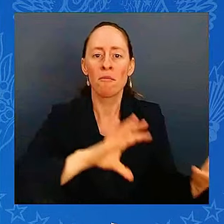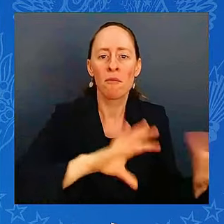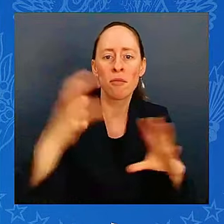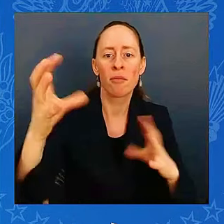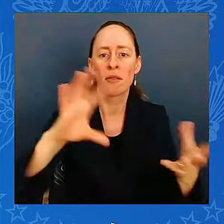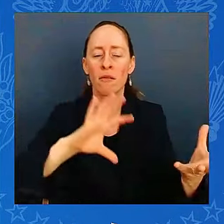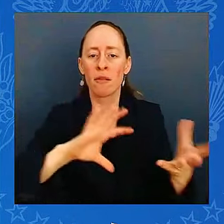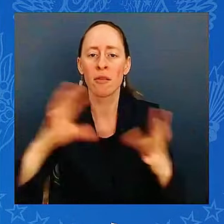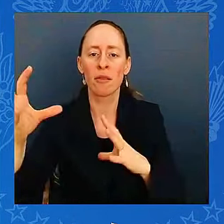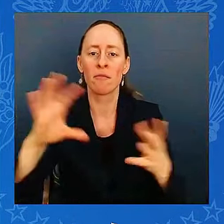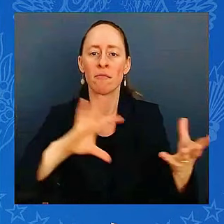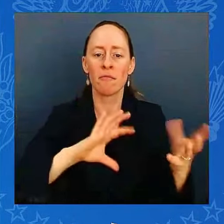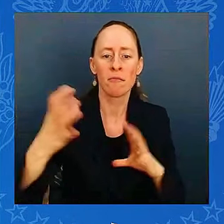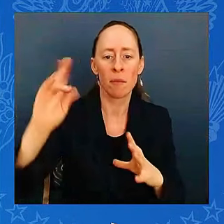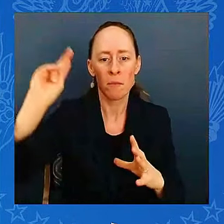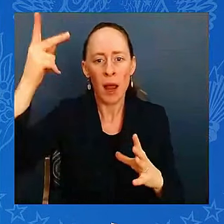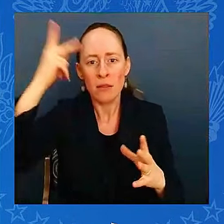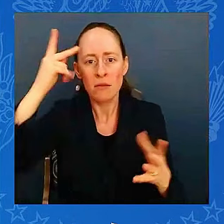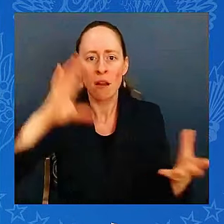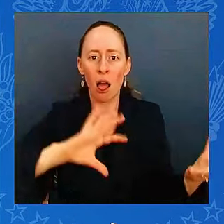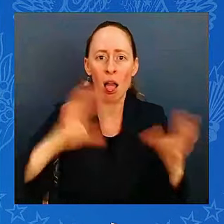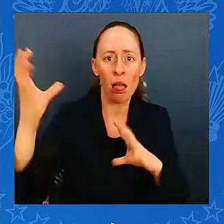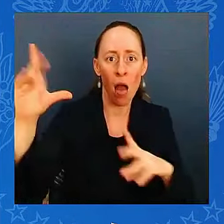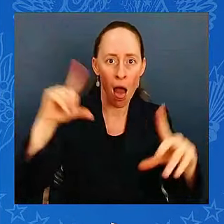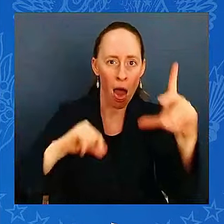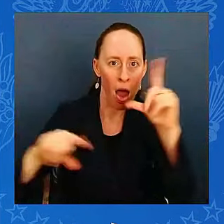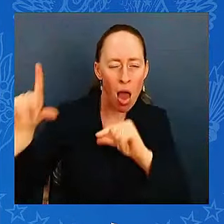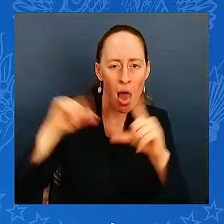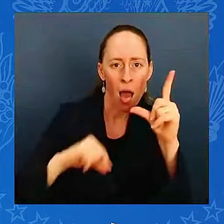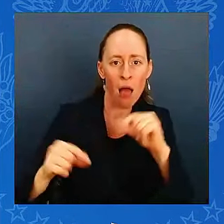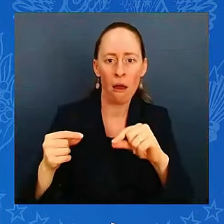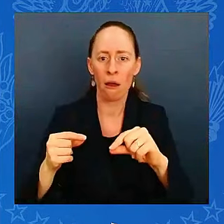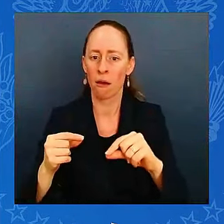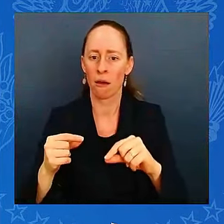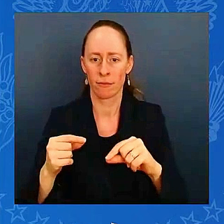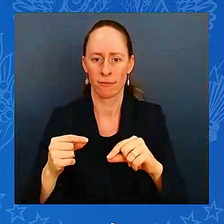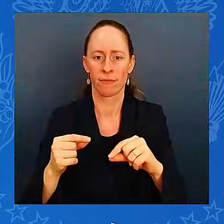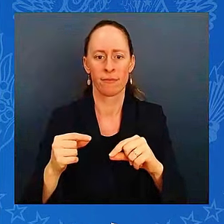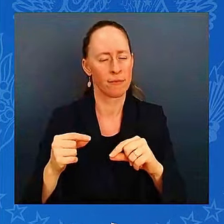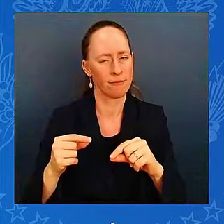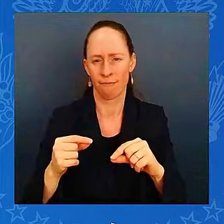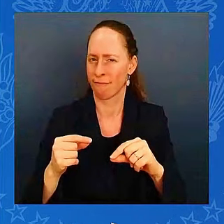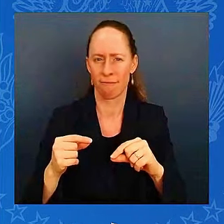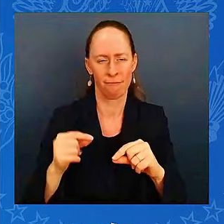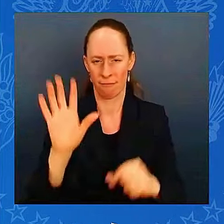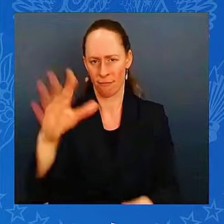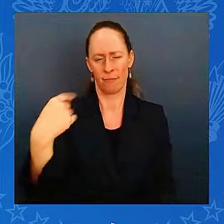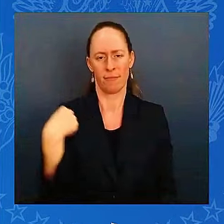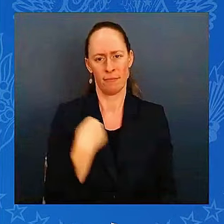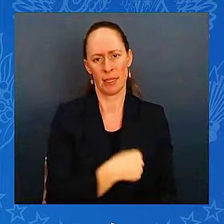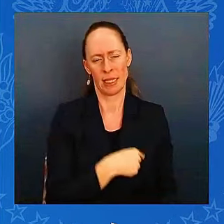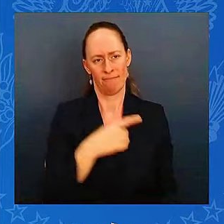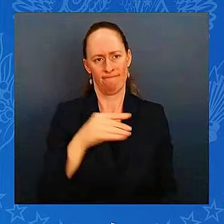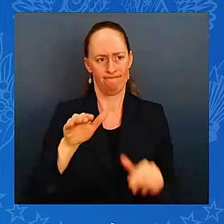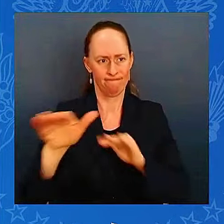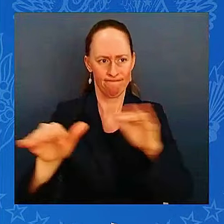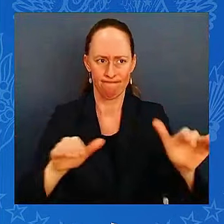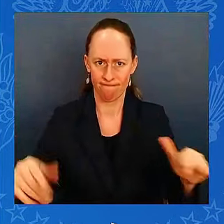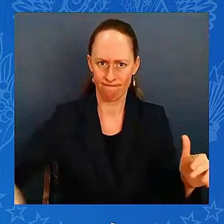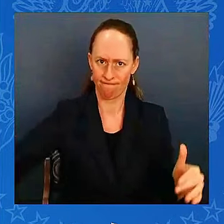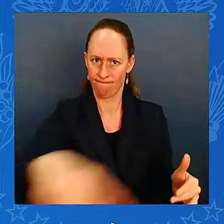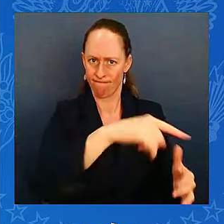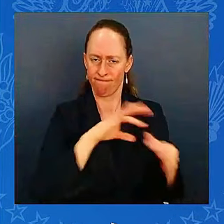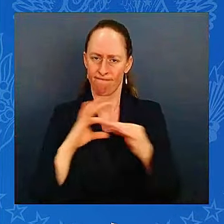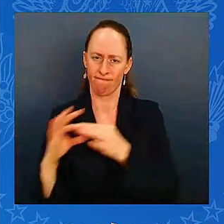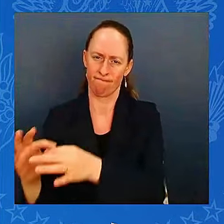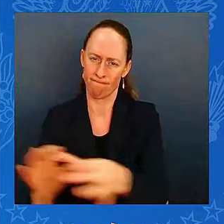to our new global coalition pledge. This lays out the action we all take to seize more drugs,